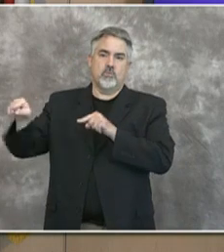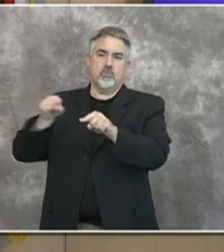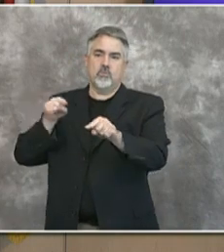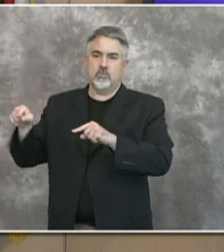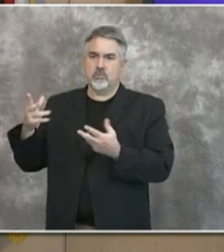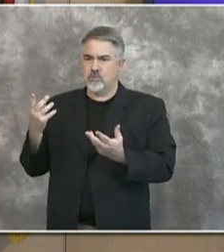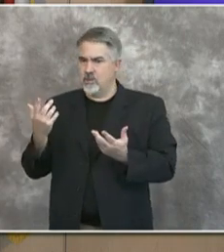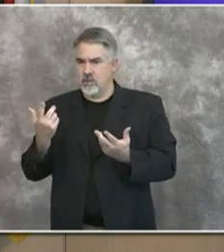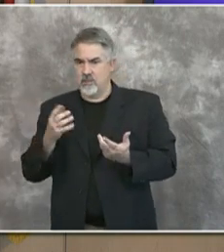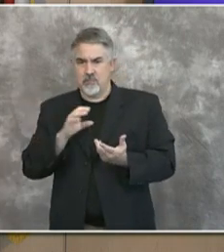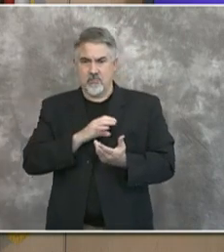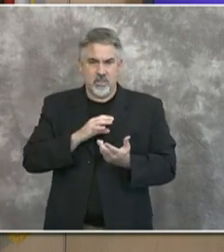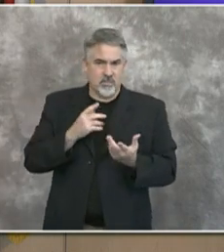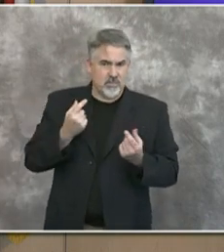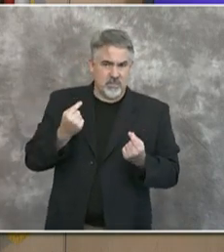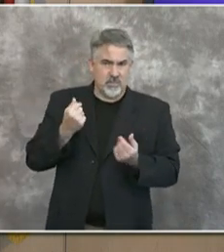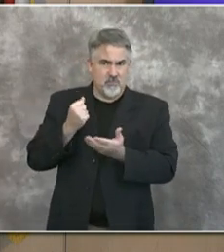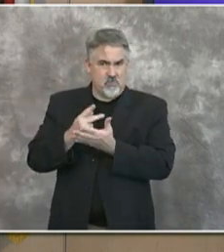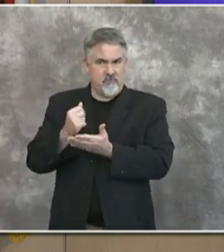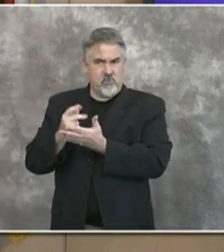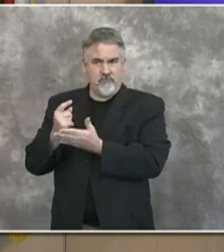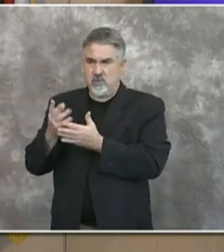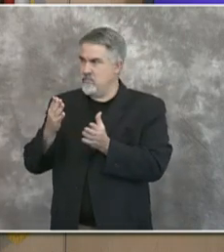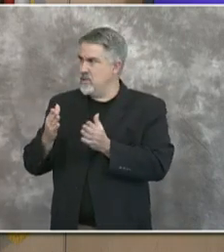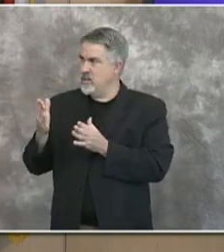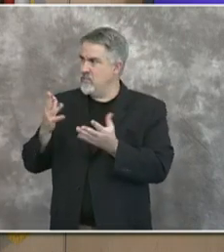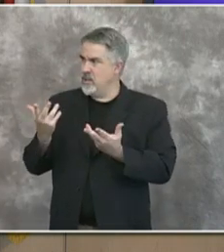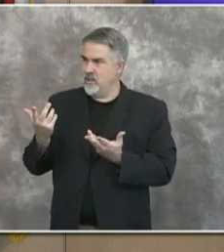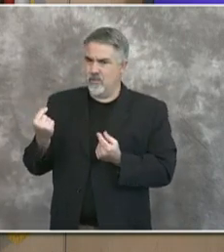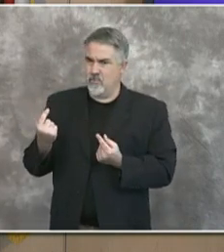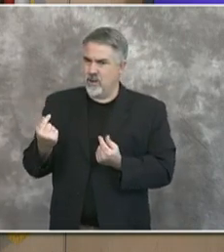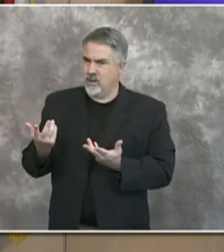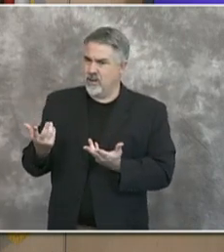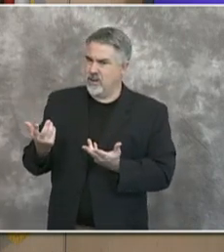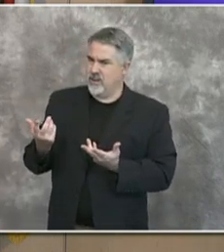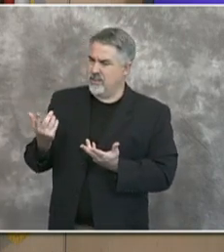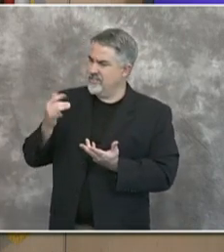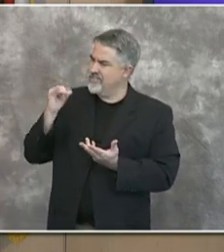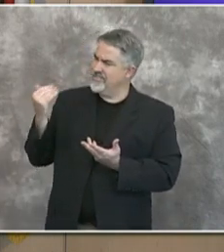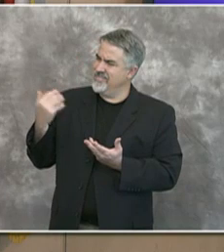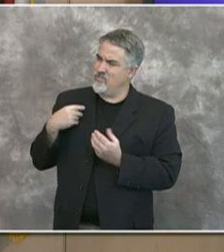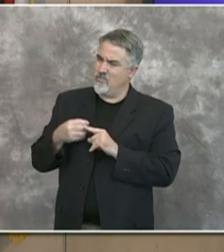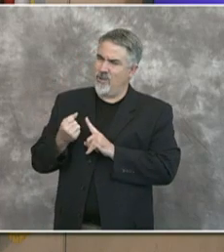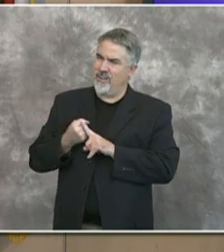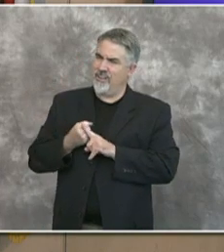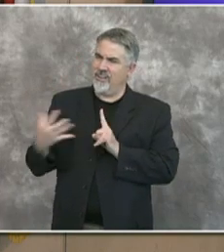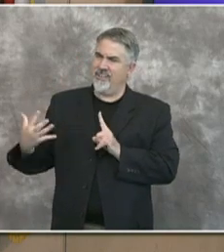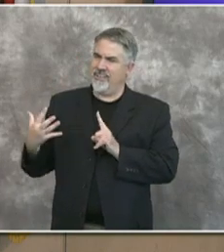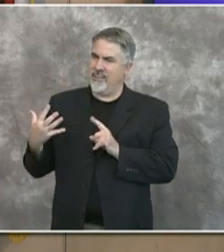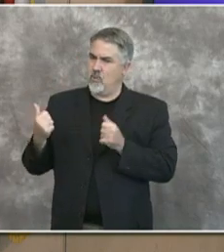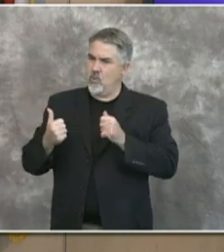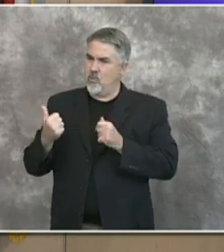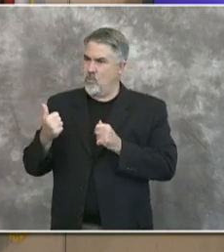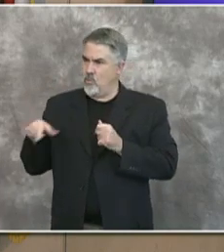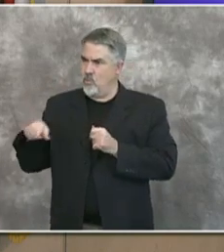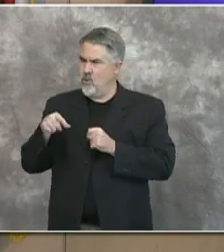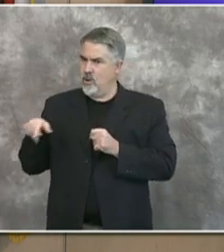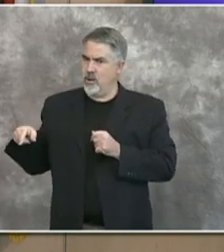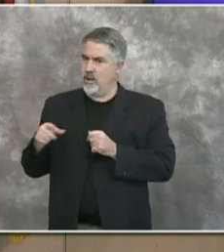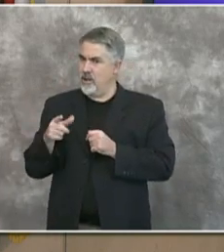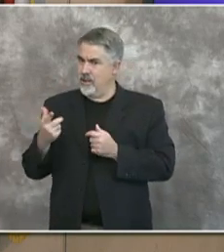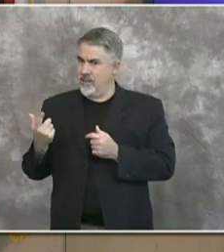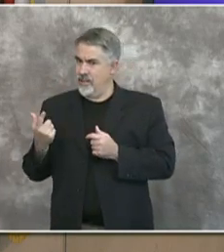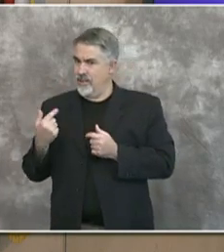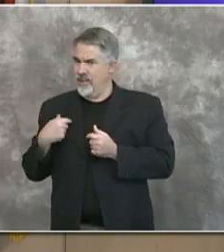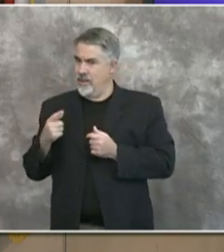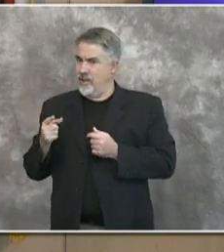all approved this plan. So what more does the county have to know or figure